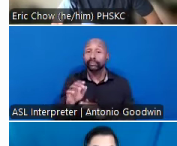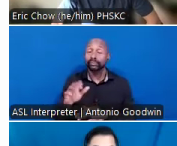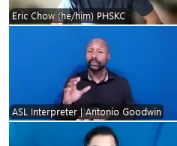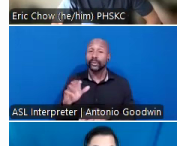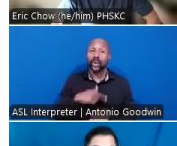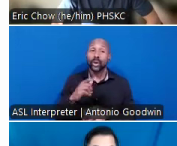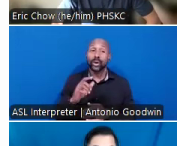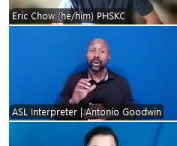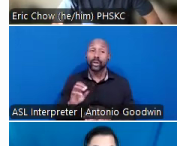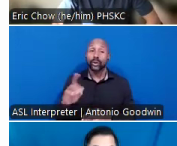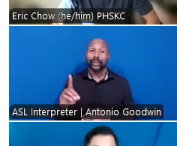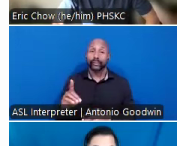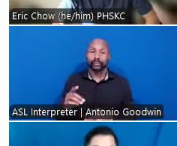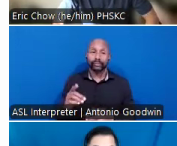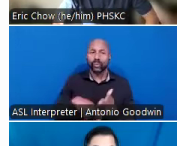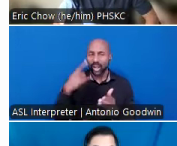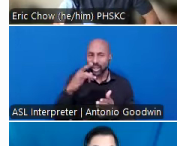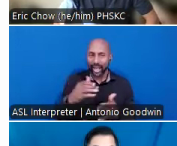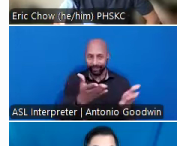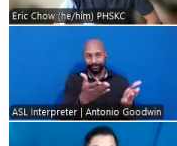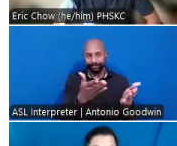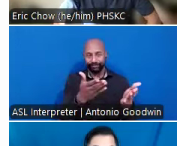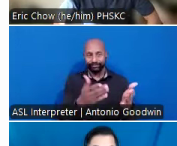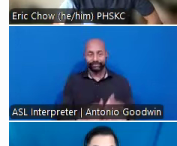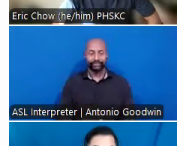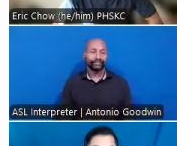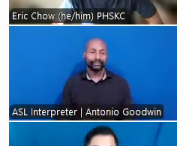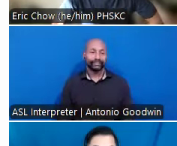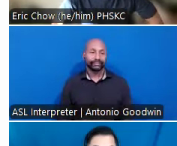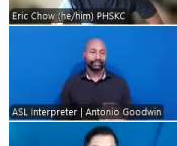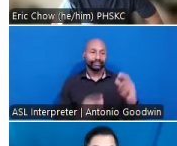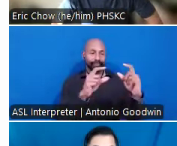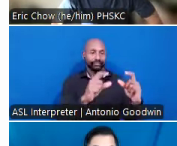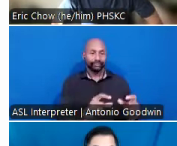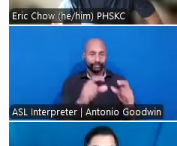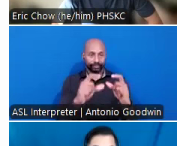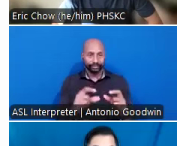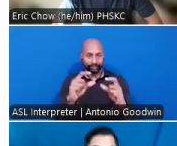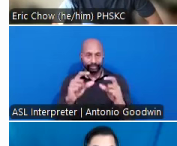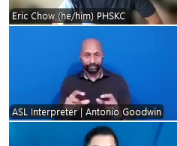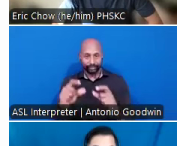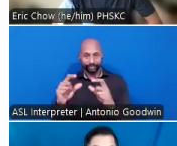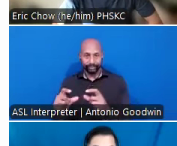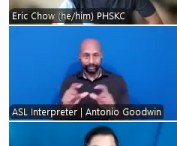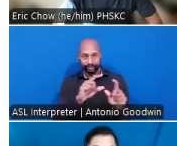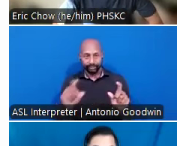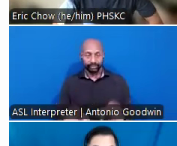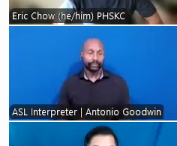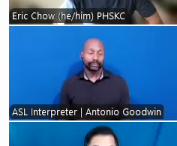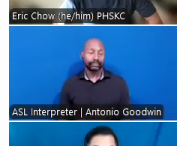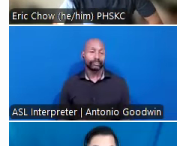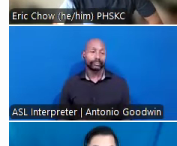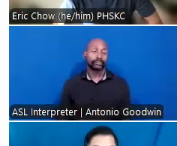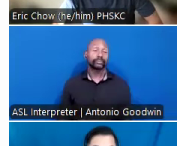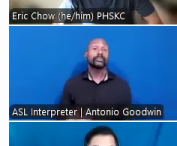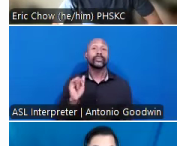that people experience are extreme fatigue. So you may have been a healthy athlete before getting COVID. And then after